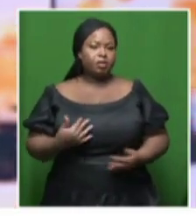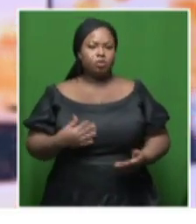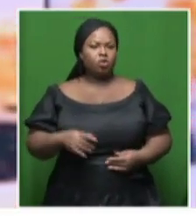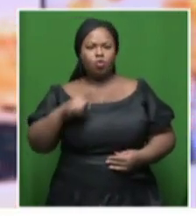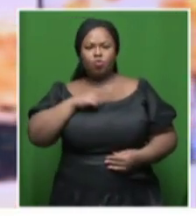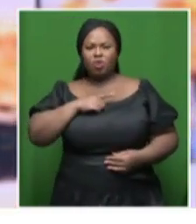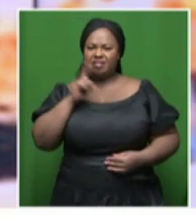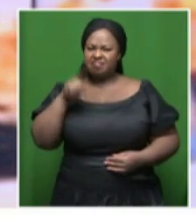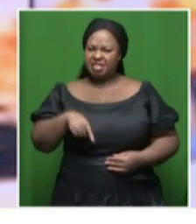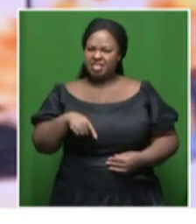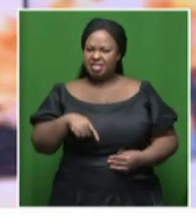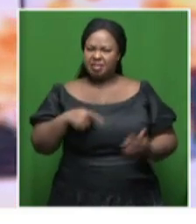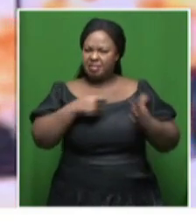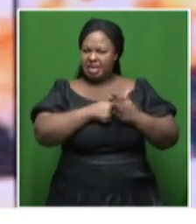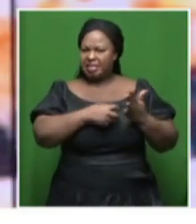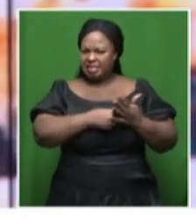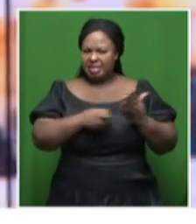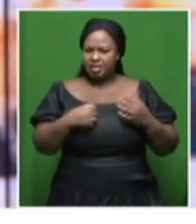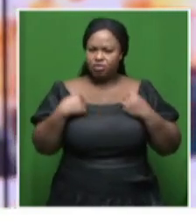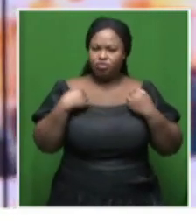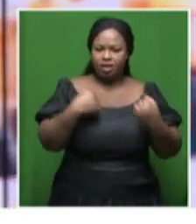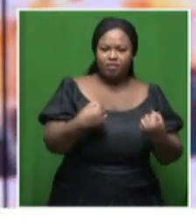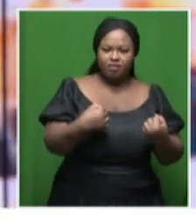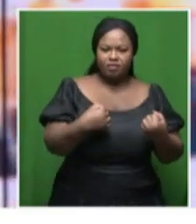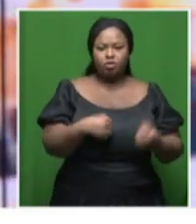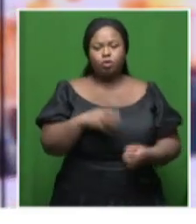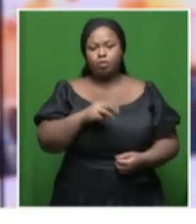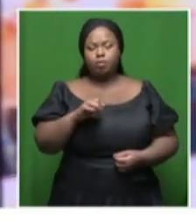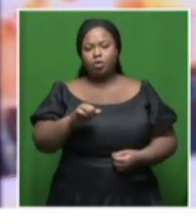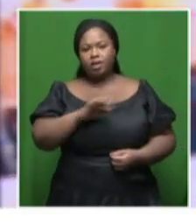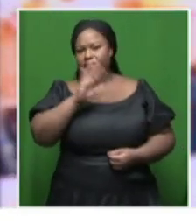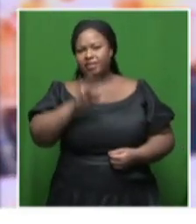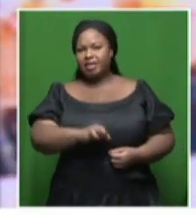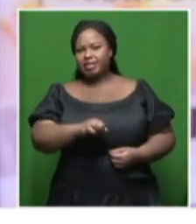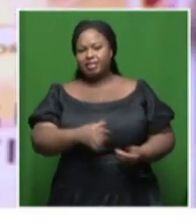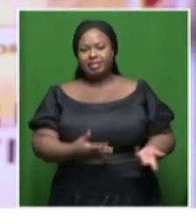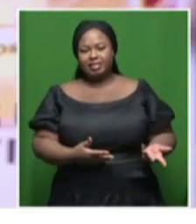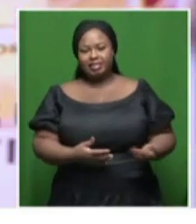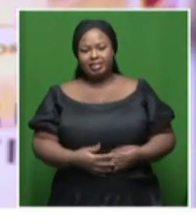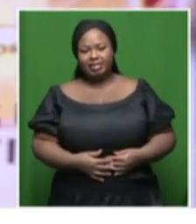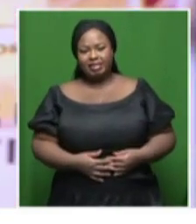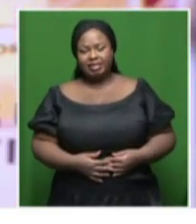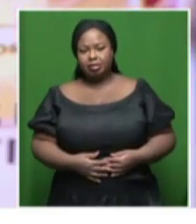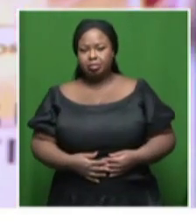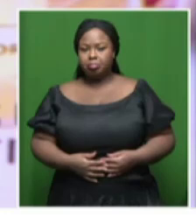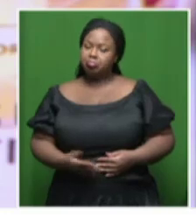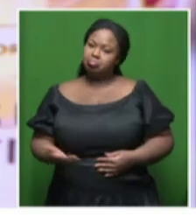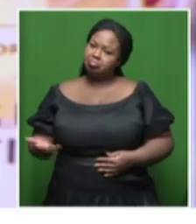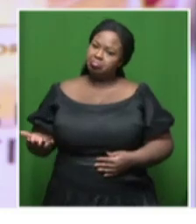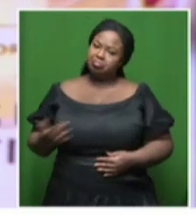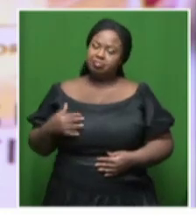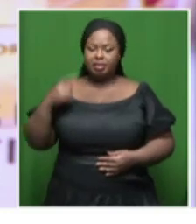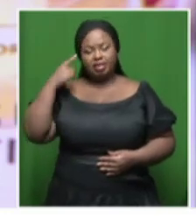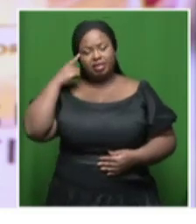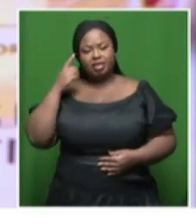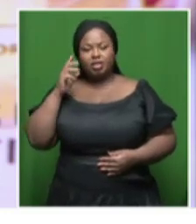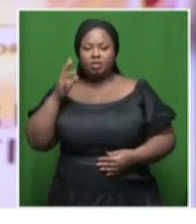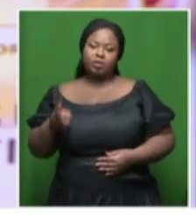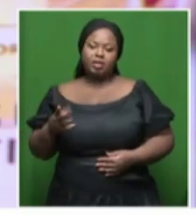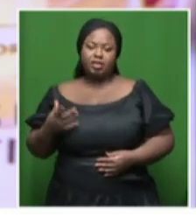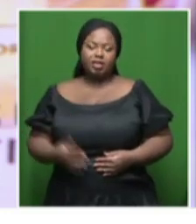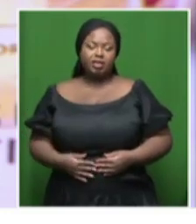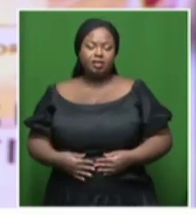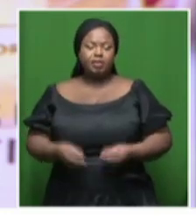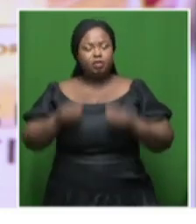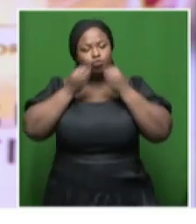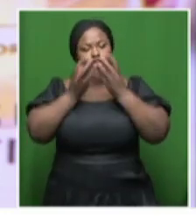important? Why should I even go drive all the way to Mall of Africa for this? Tell us a little bit. I think it's going to be it's really going to be